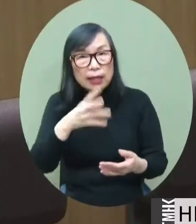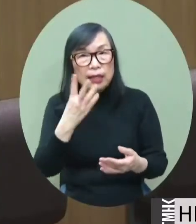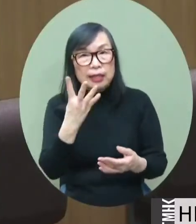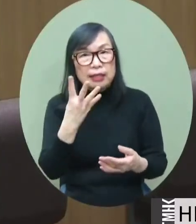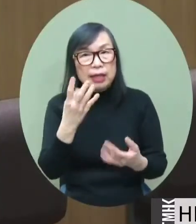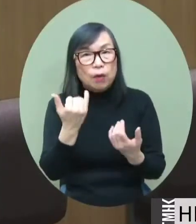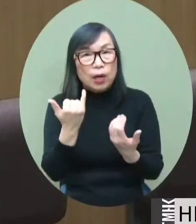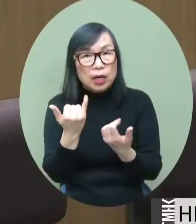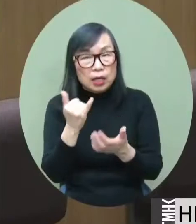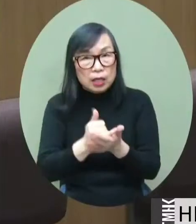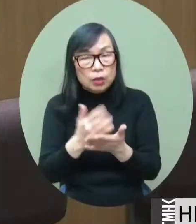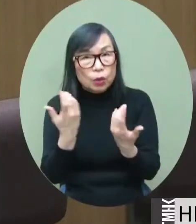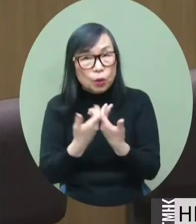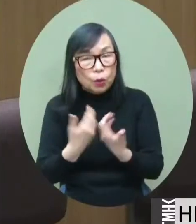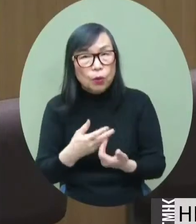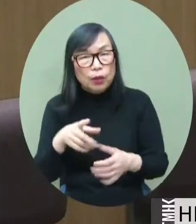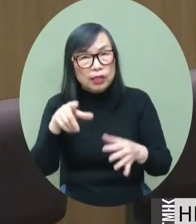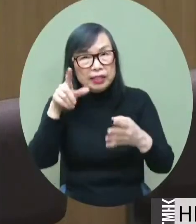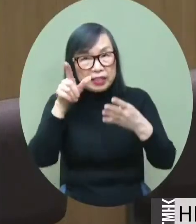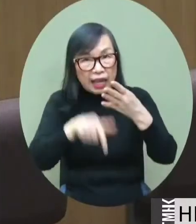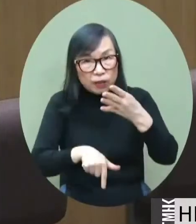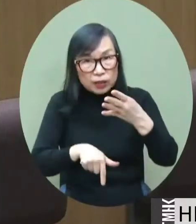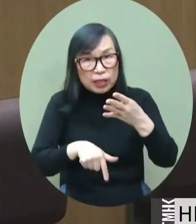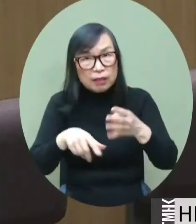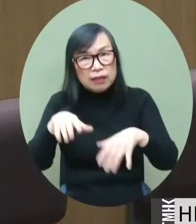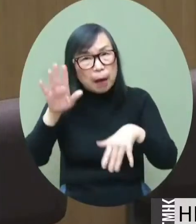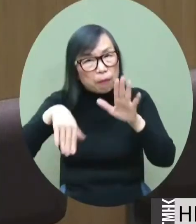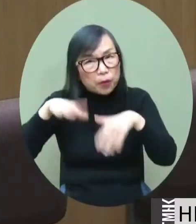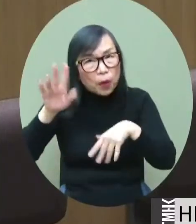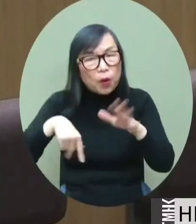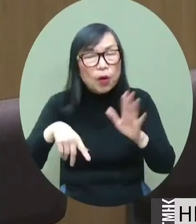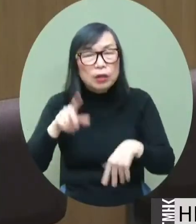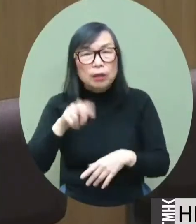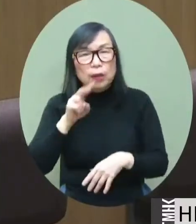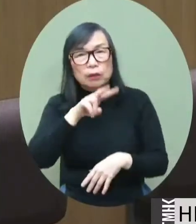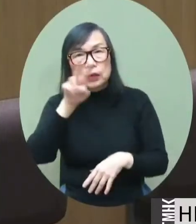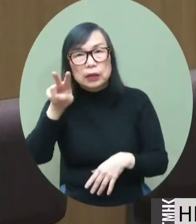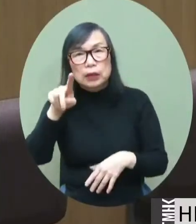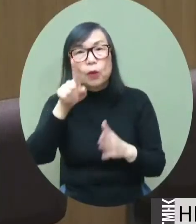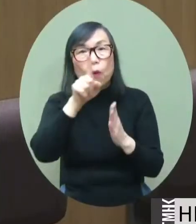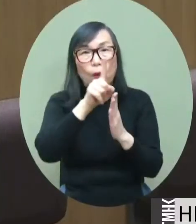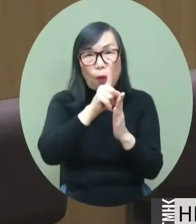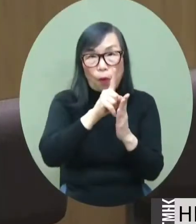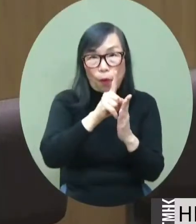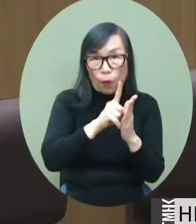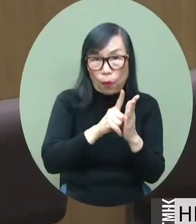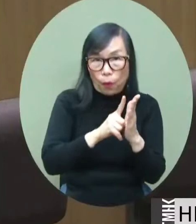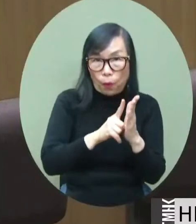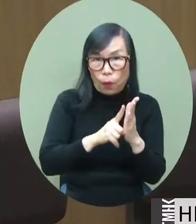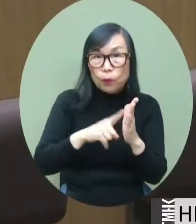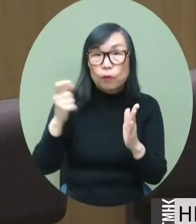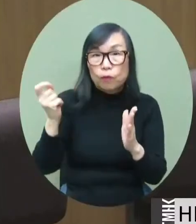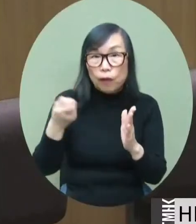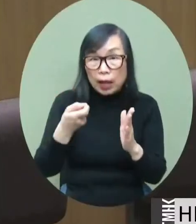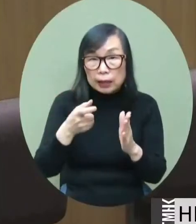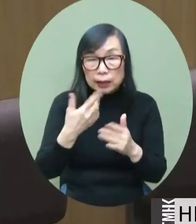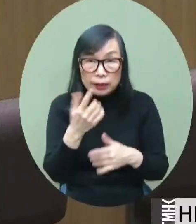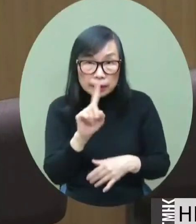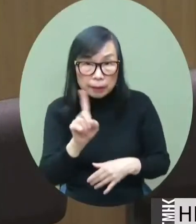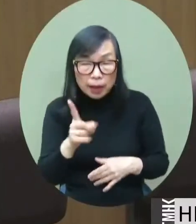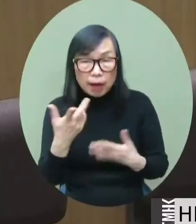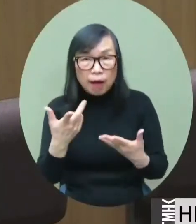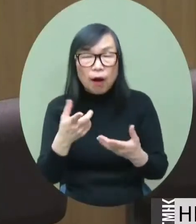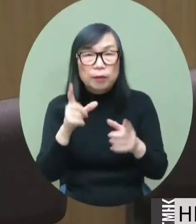your assessment of the situation? Would you expect that the 4-digit figure will persist in the whole of